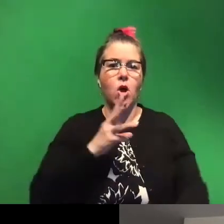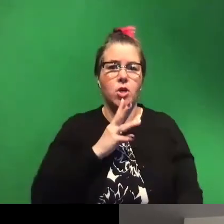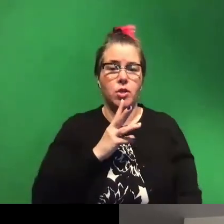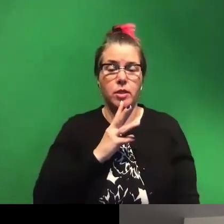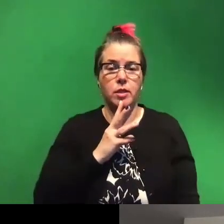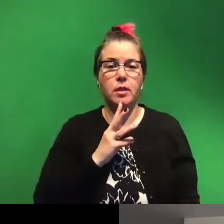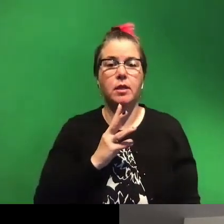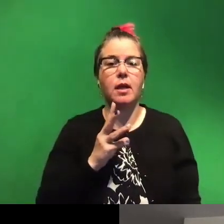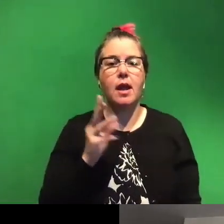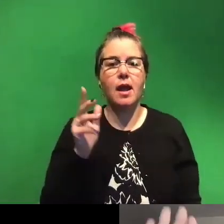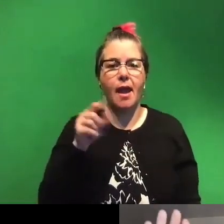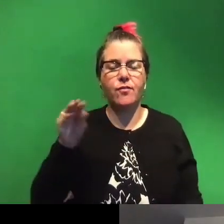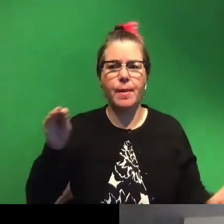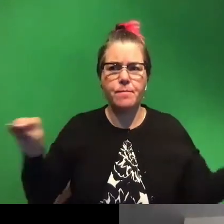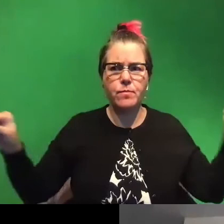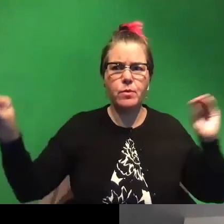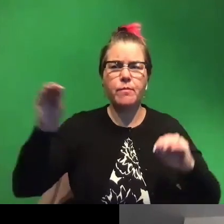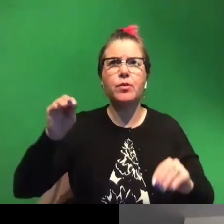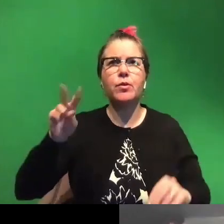and every movement of water, if you look at